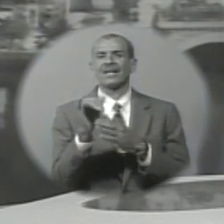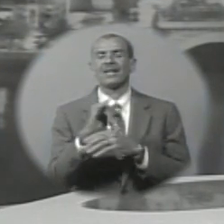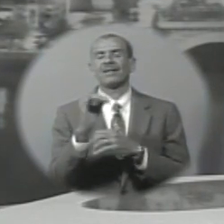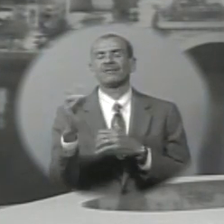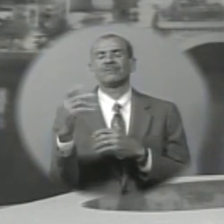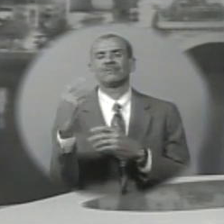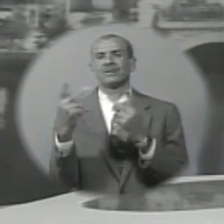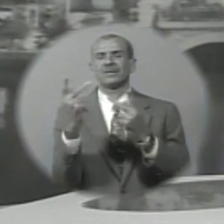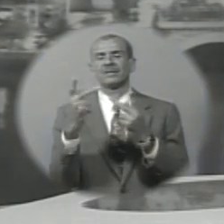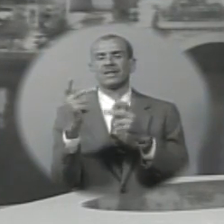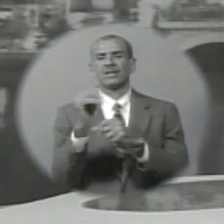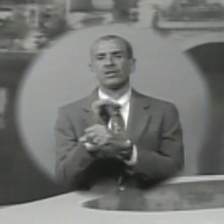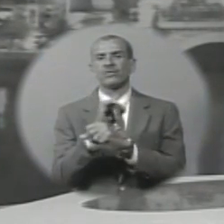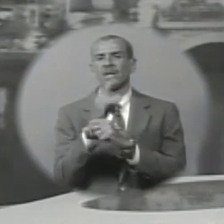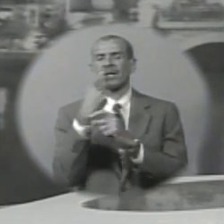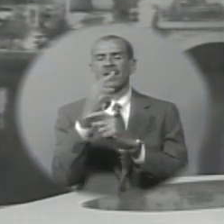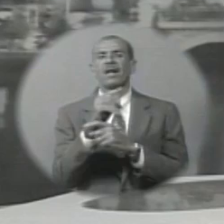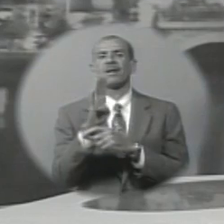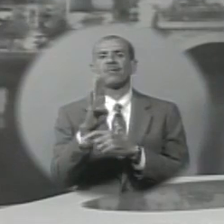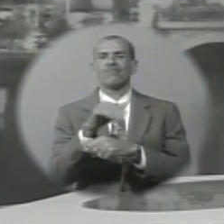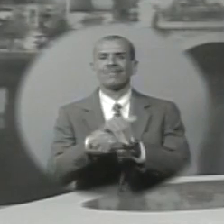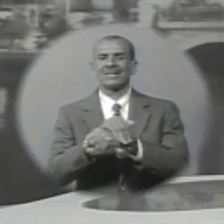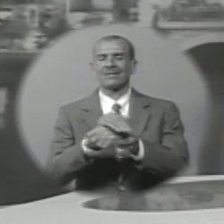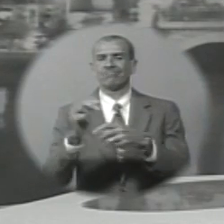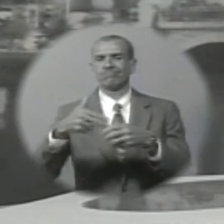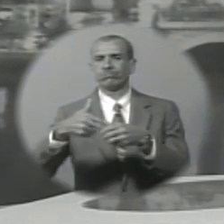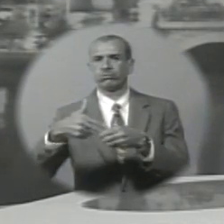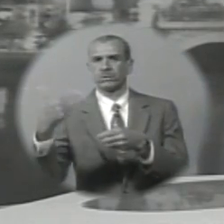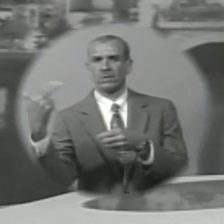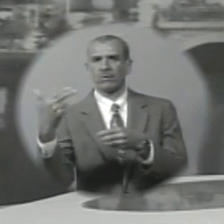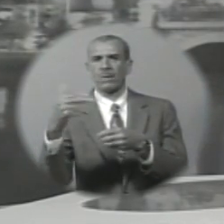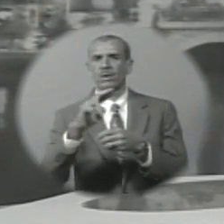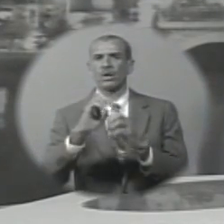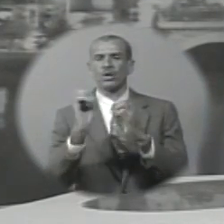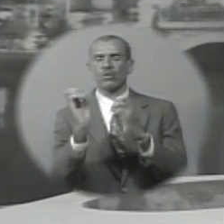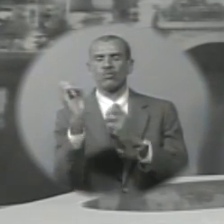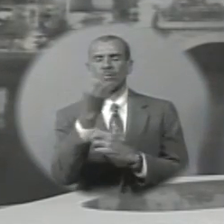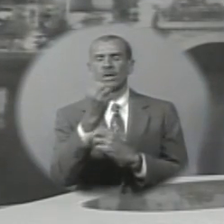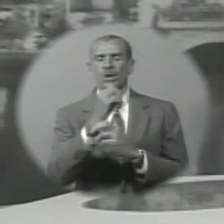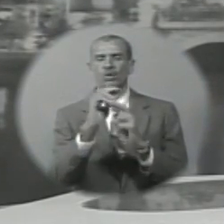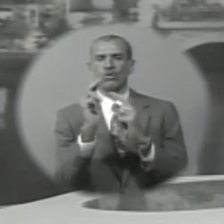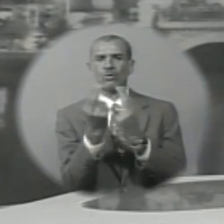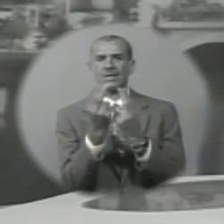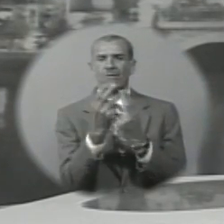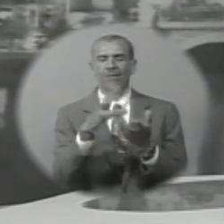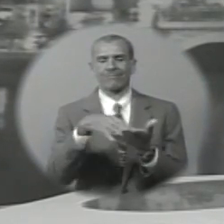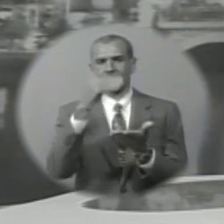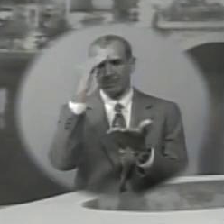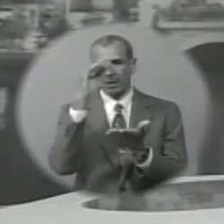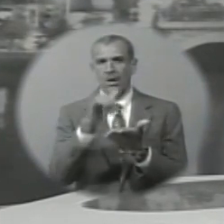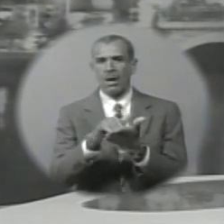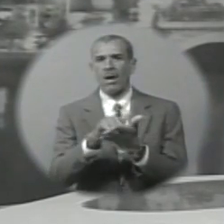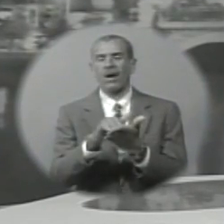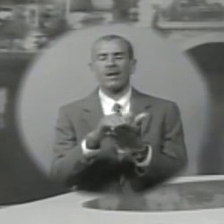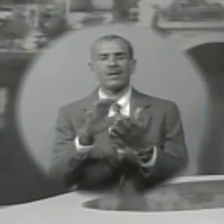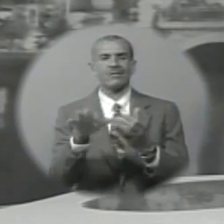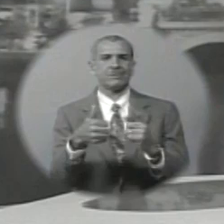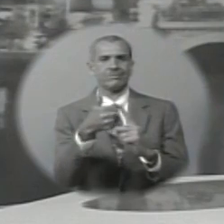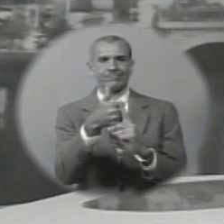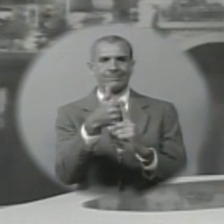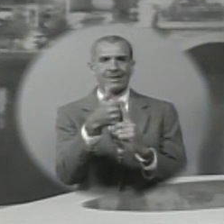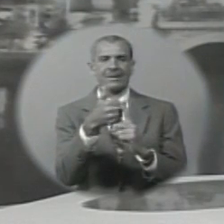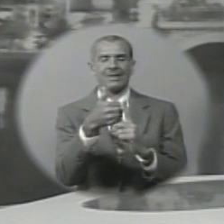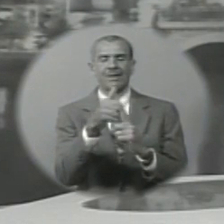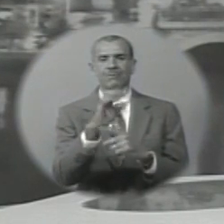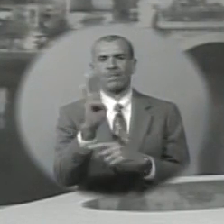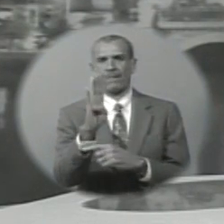the potential effects of Britain's recent exit from the European Union, we're finding out how it is affecting Barbados. In addition,